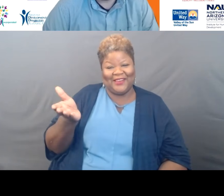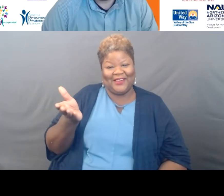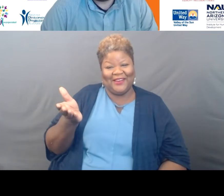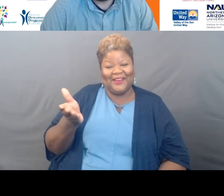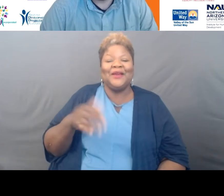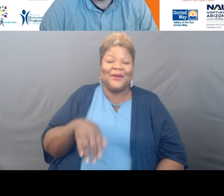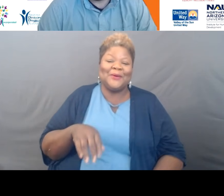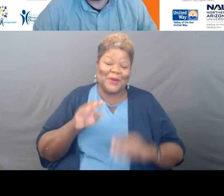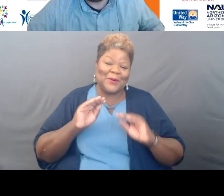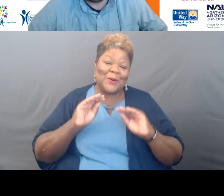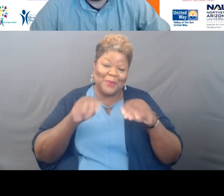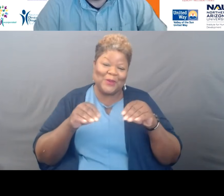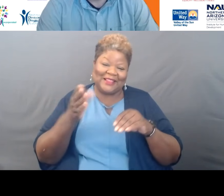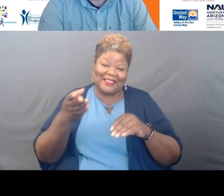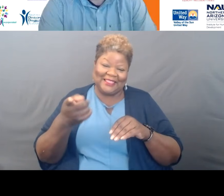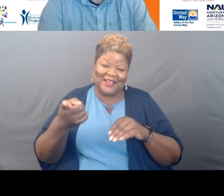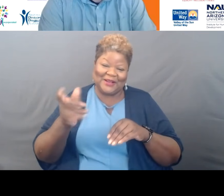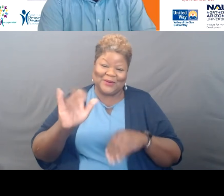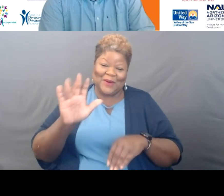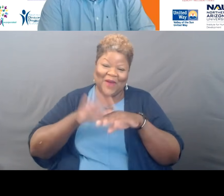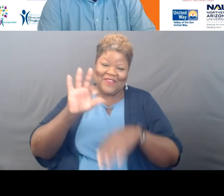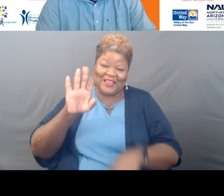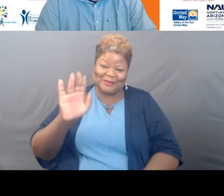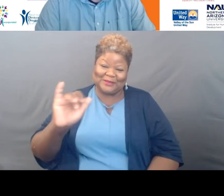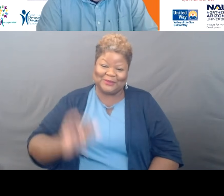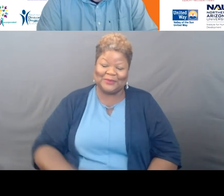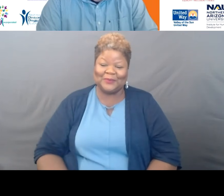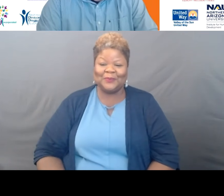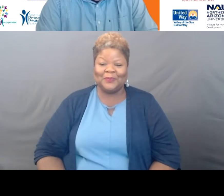will post the external captioning link on Facebook as well.